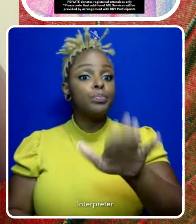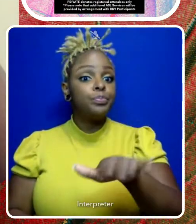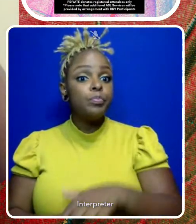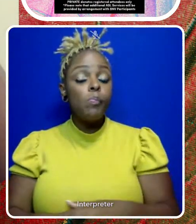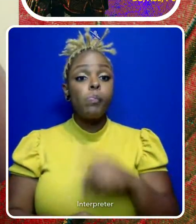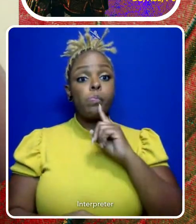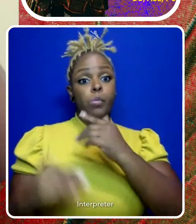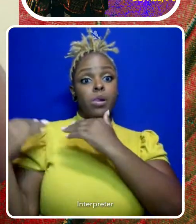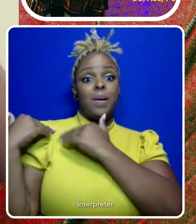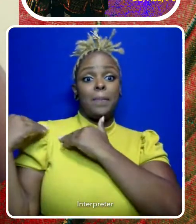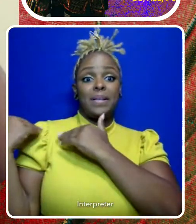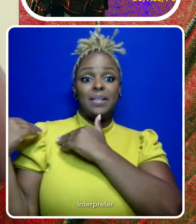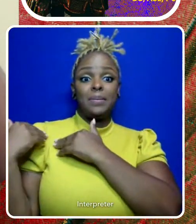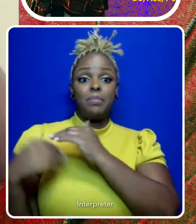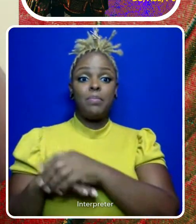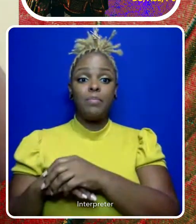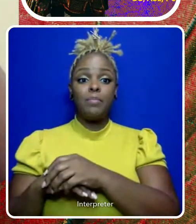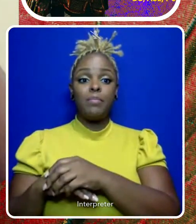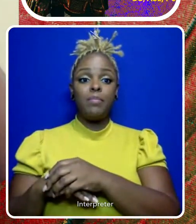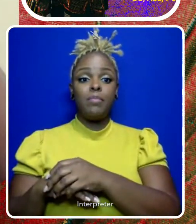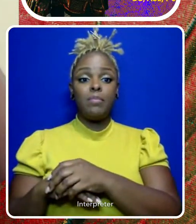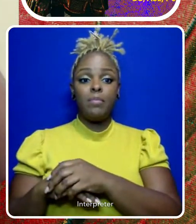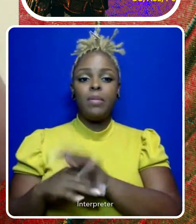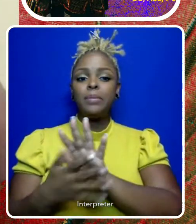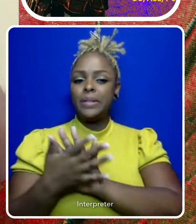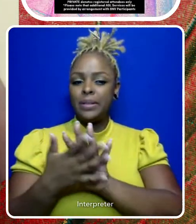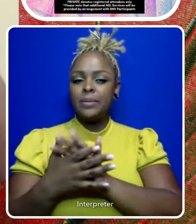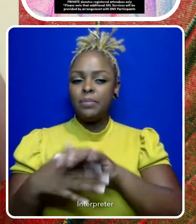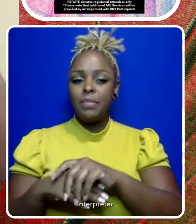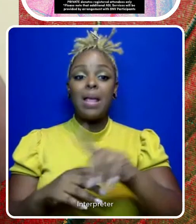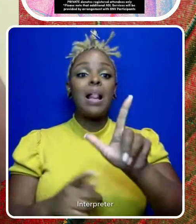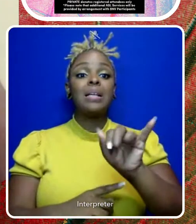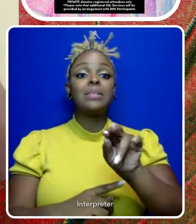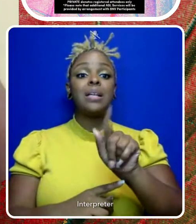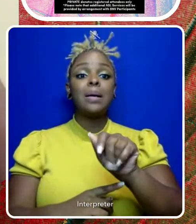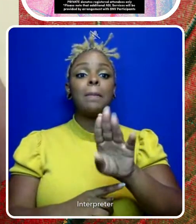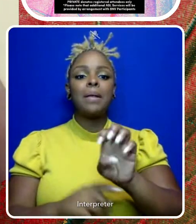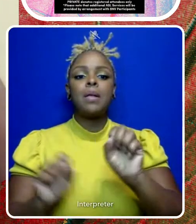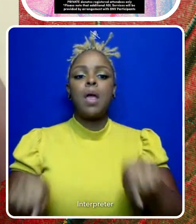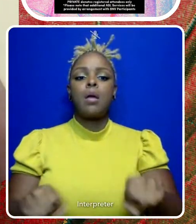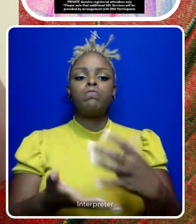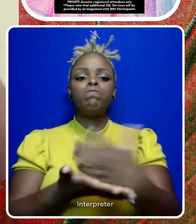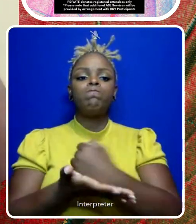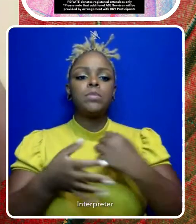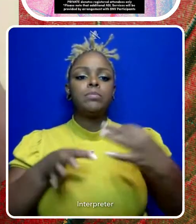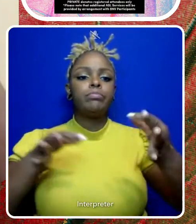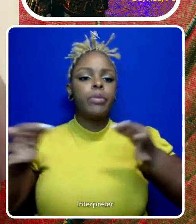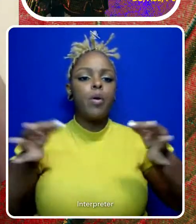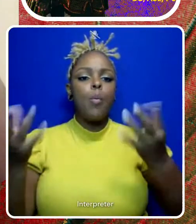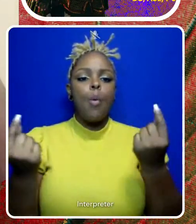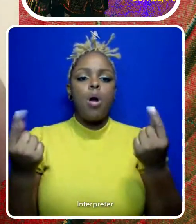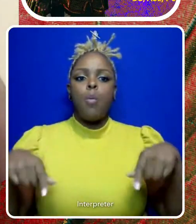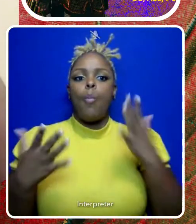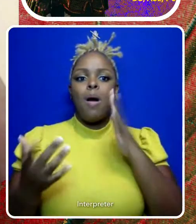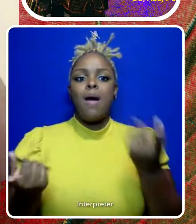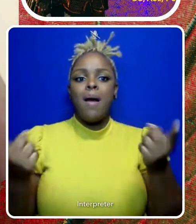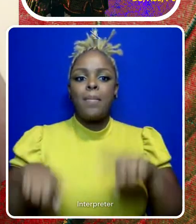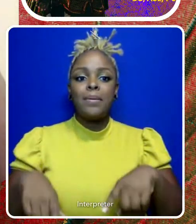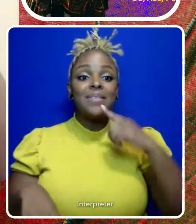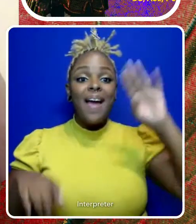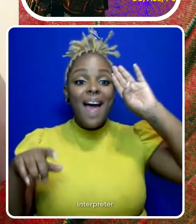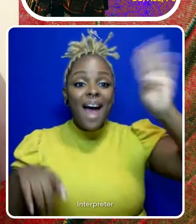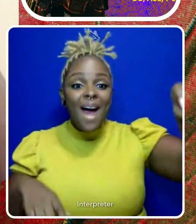Linda B can explain to us what's going to happen today. Everybody say hi to Linda. Linda, where you at, Linda? Linda, where you